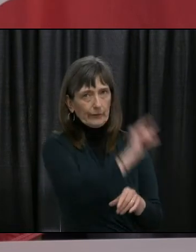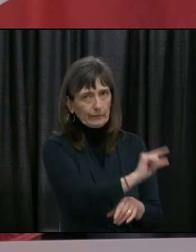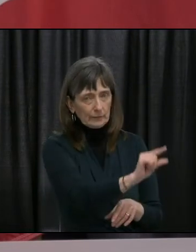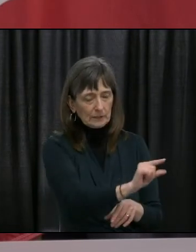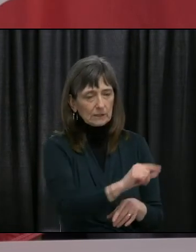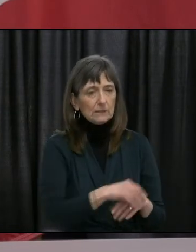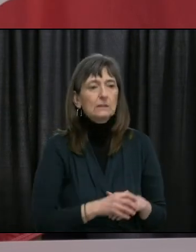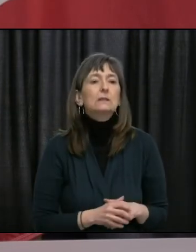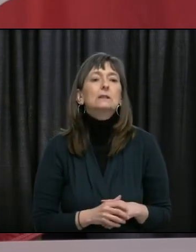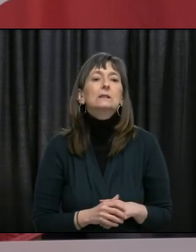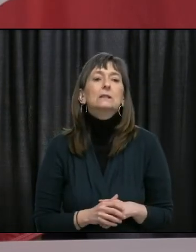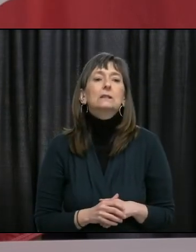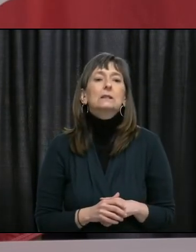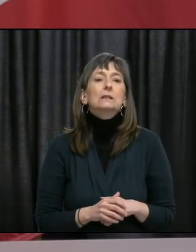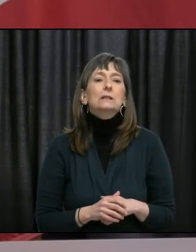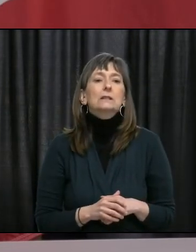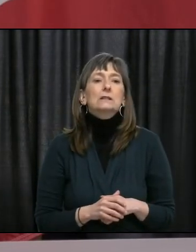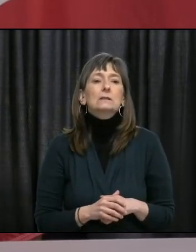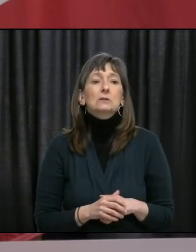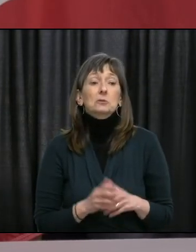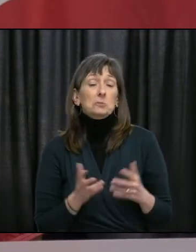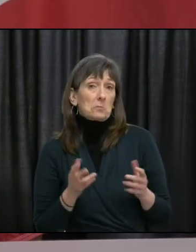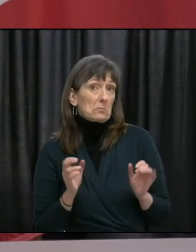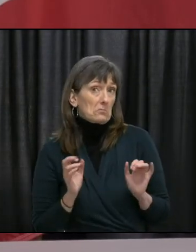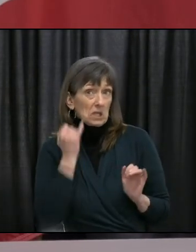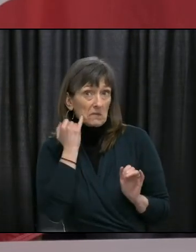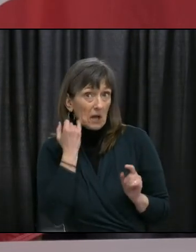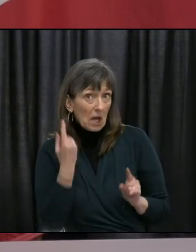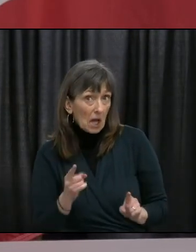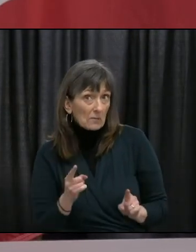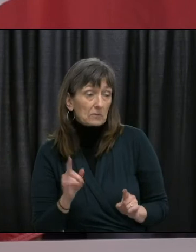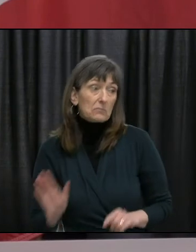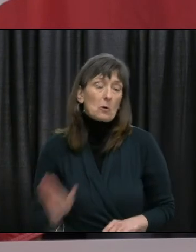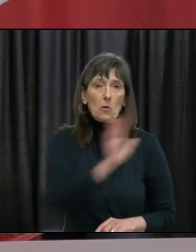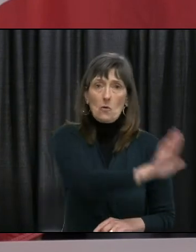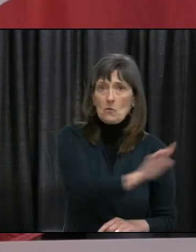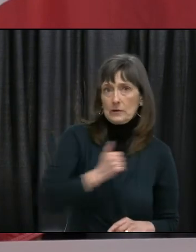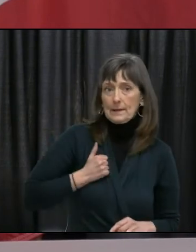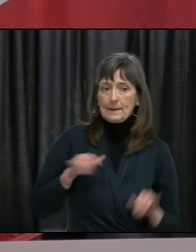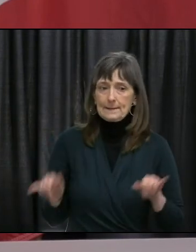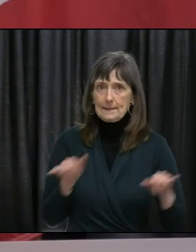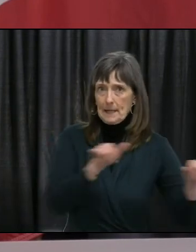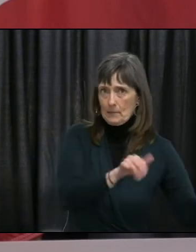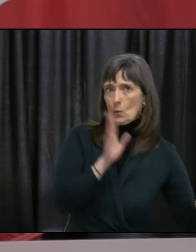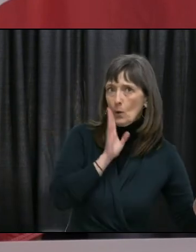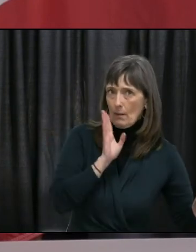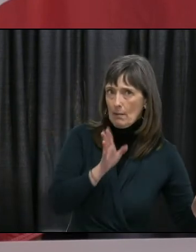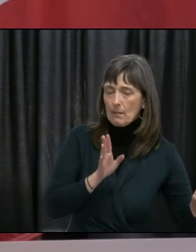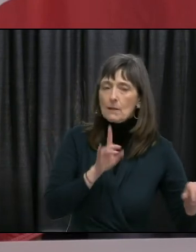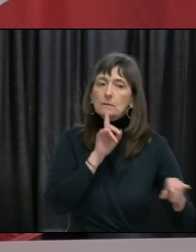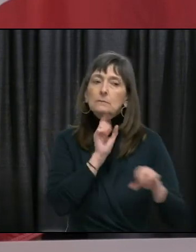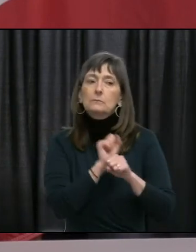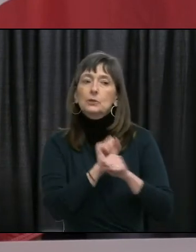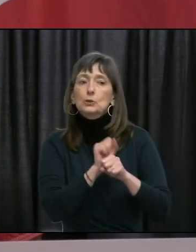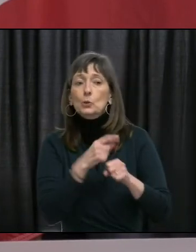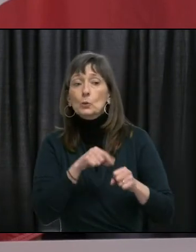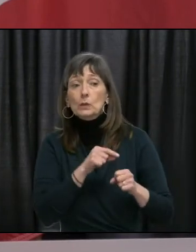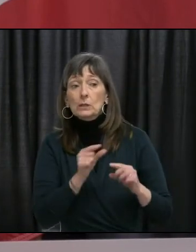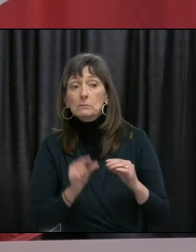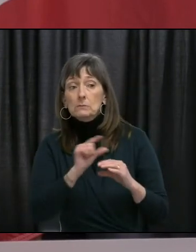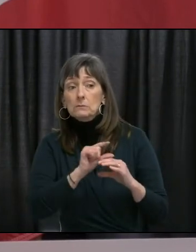indeed this is something that's going to be put in place throughout the country, I think we need to be able to make sure that we hit the target, we hit the mark that we're looking